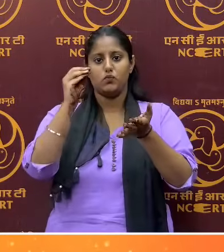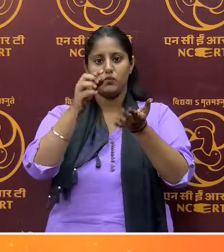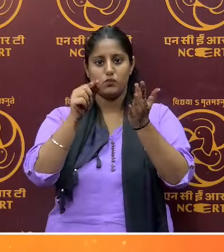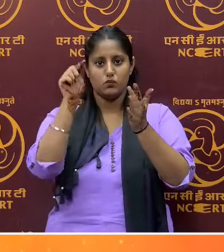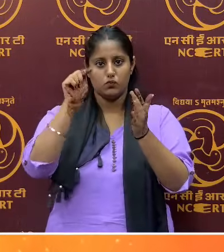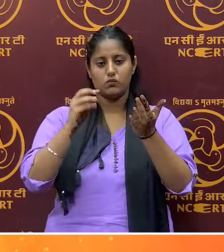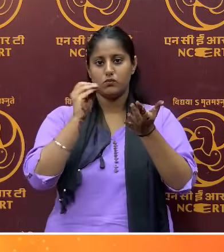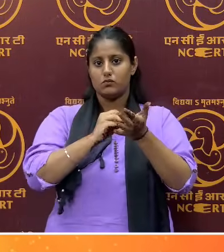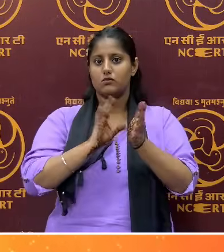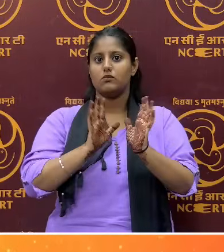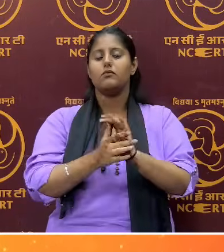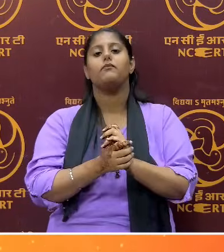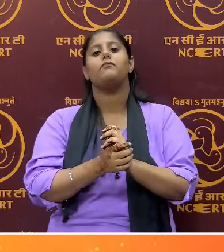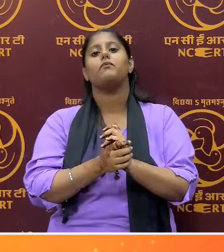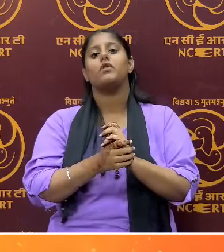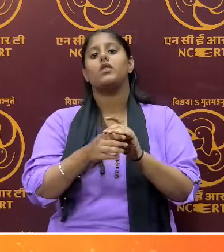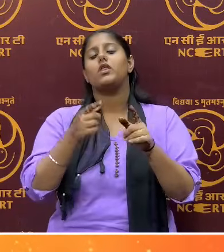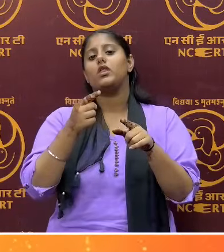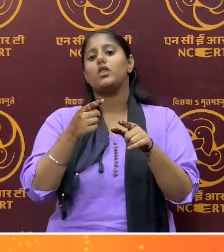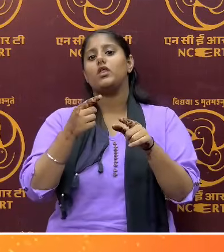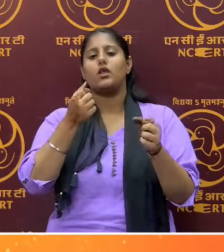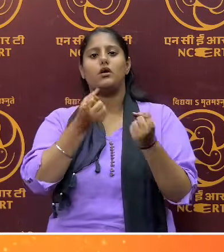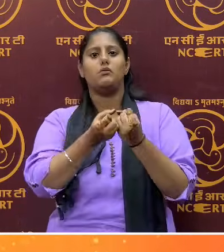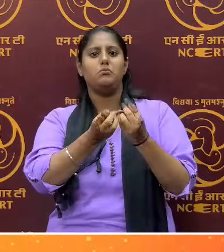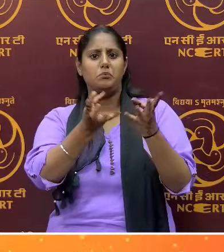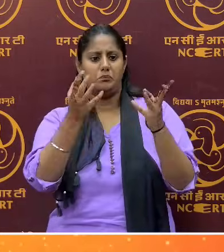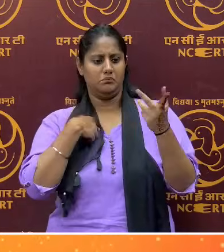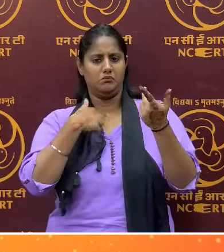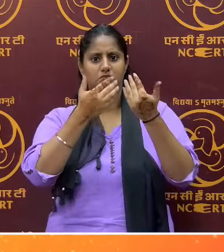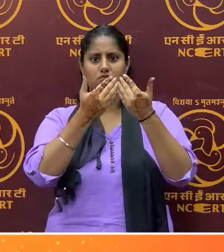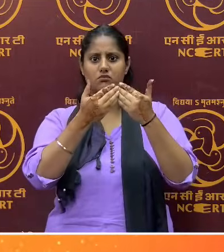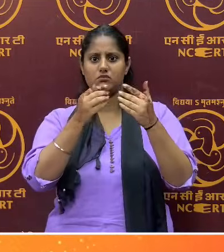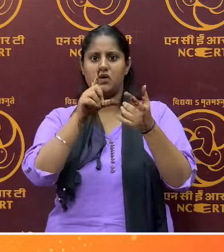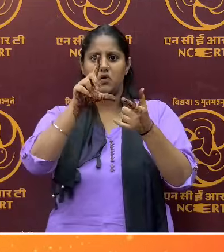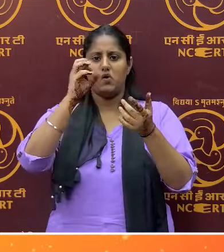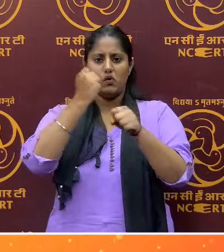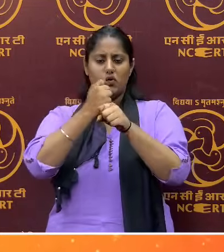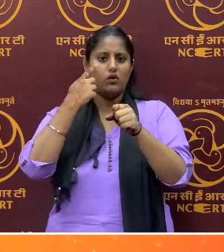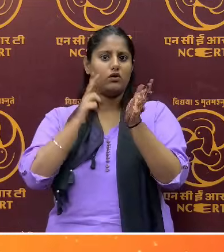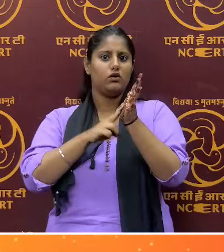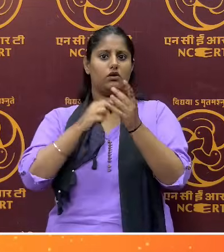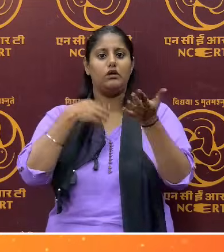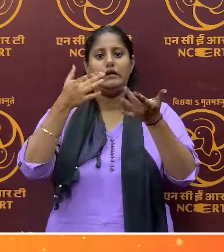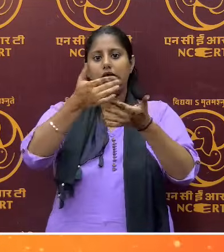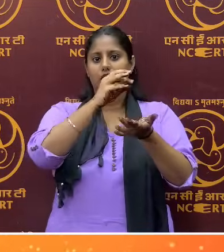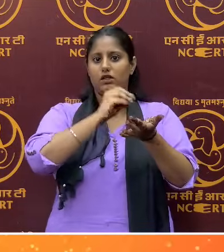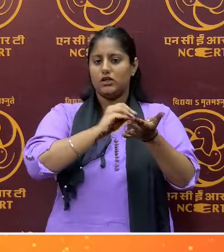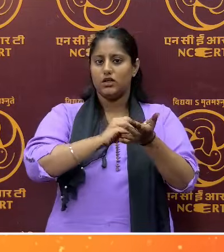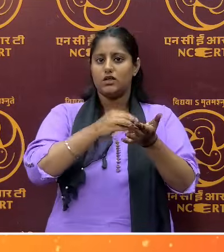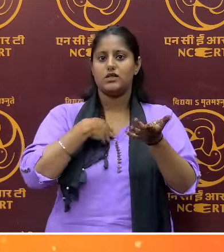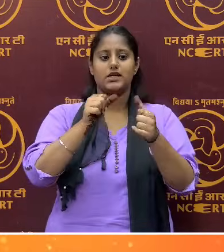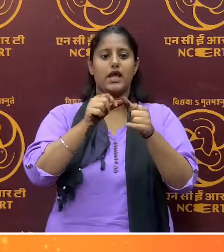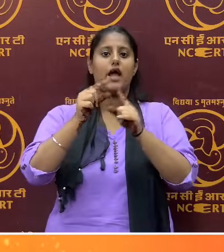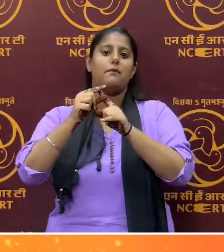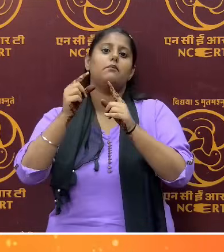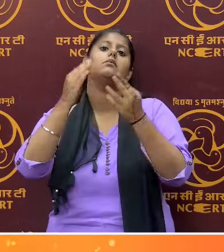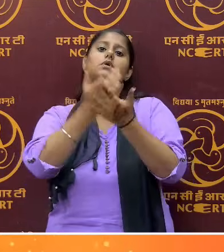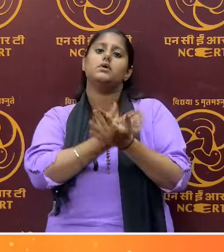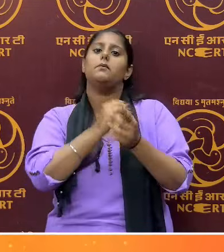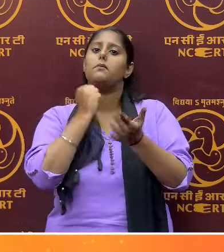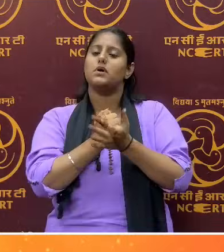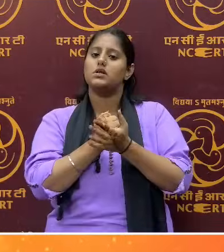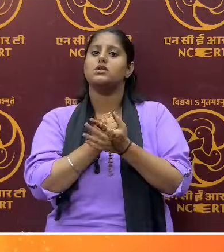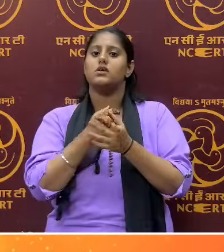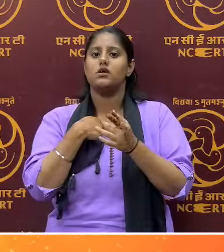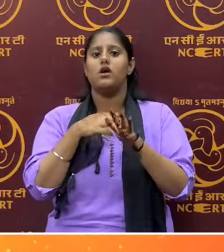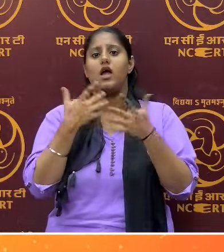the meaning like when you can set up of your login details to access the app securely, okay, without needing to